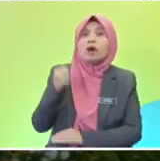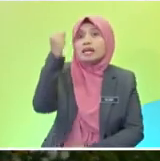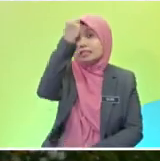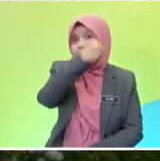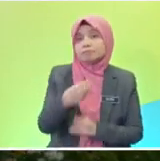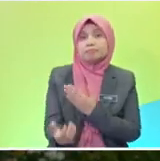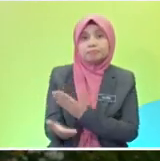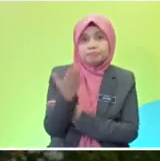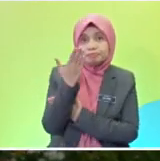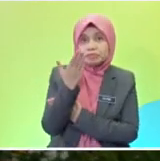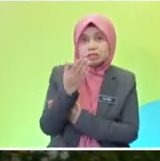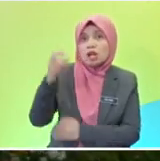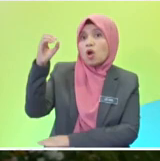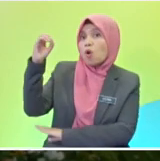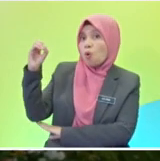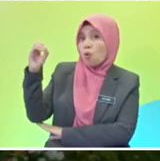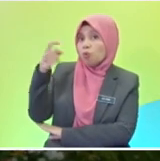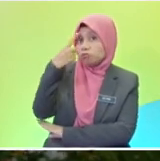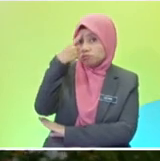O for orchid.